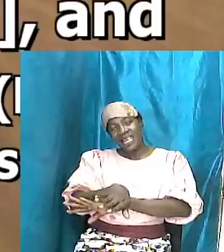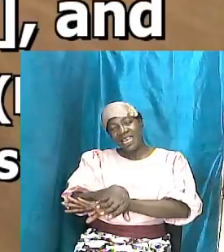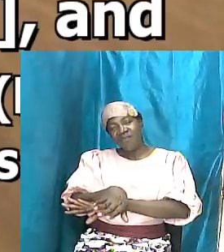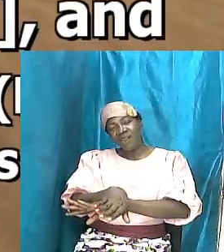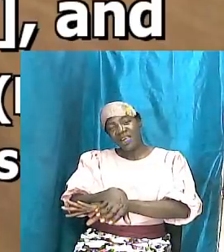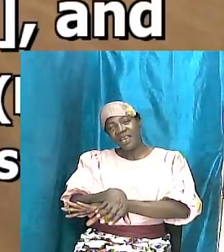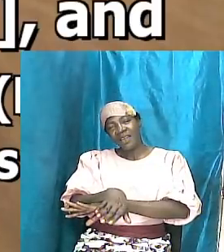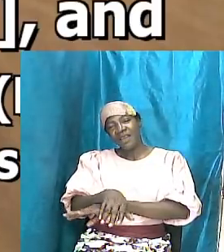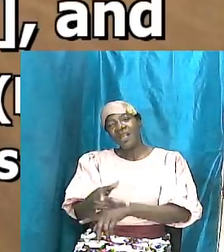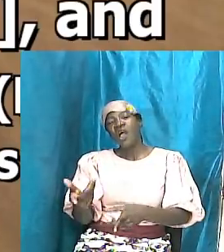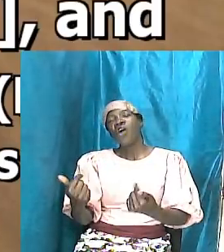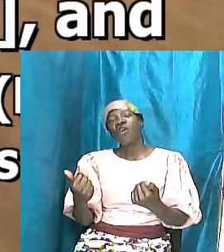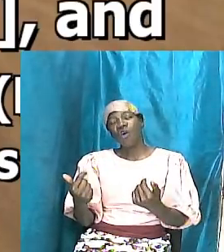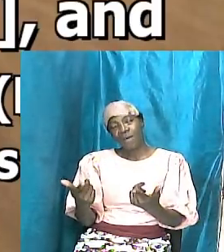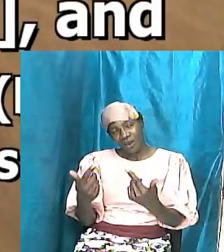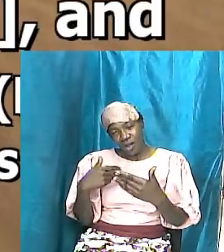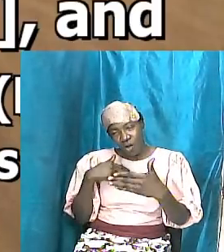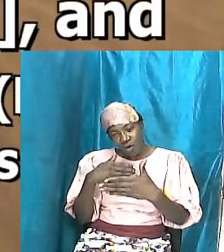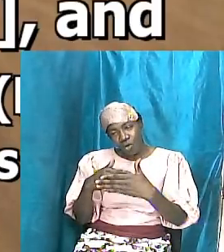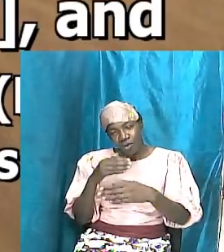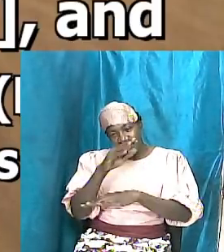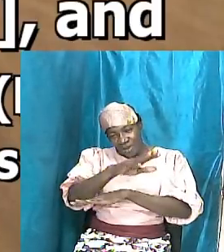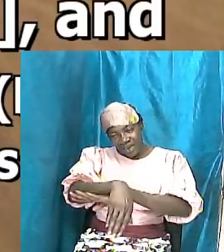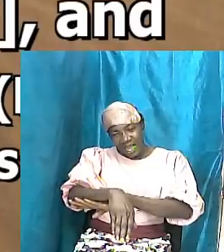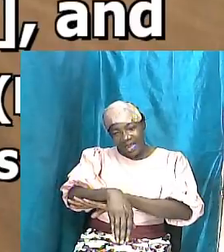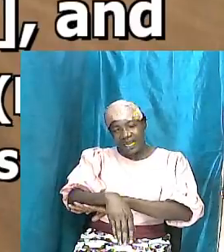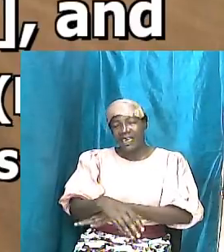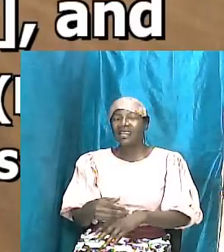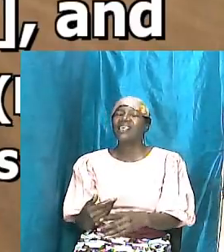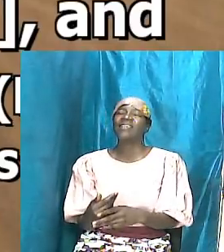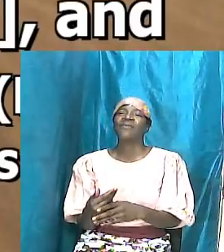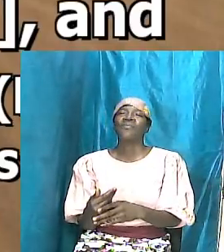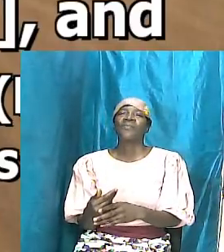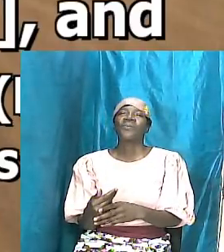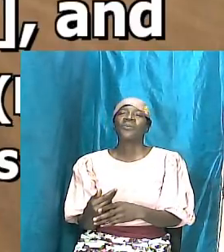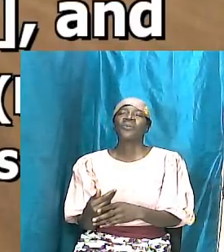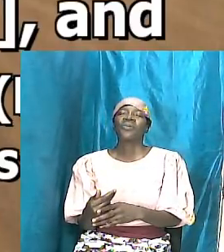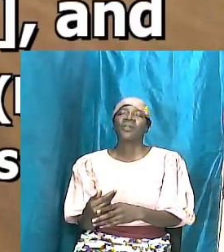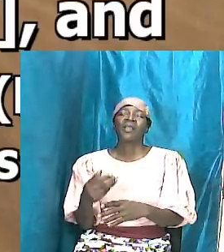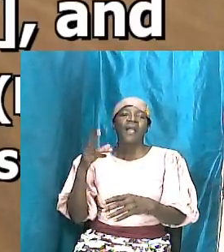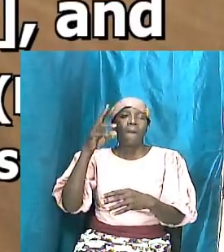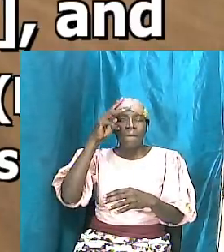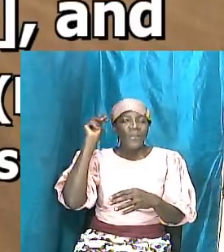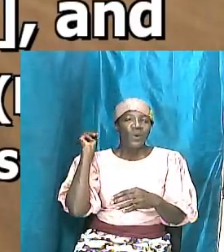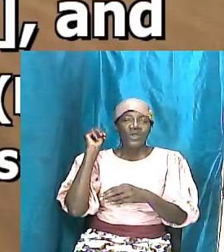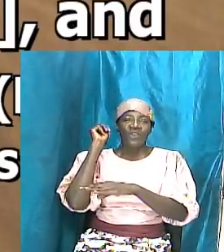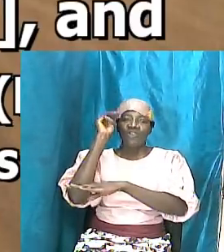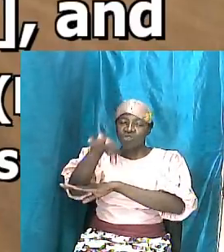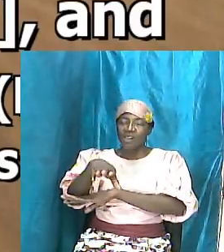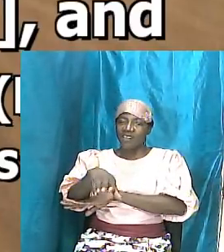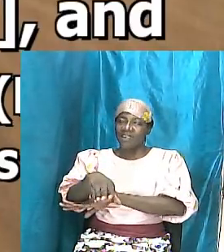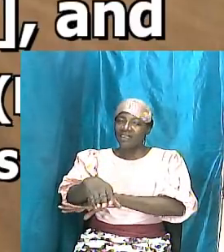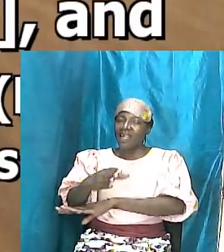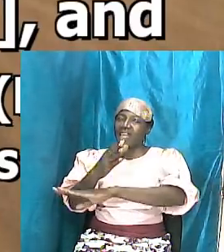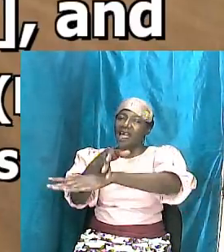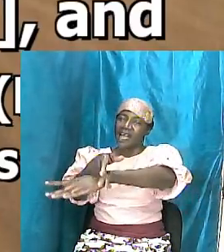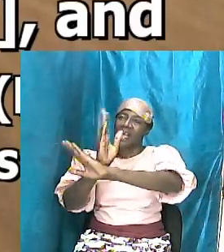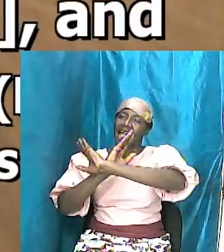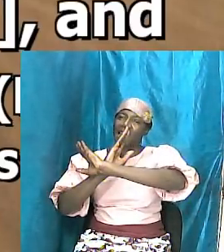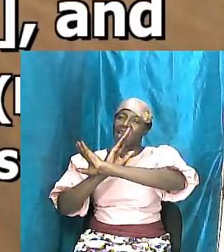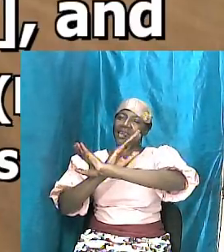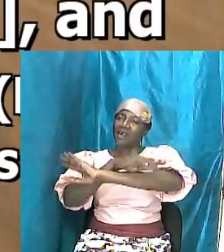back to the, it's coming near night now, you know. So hear what is happening now. Look at verse 21. So Moses now stretched out his hand over the